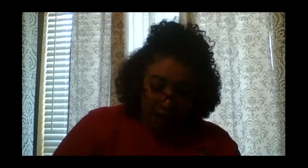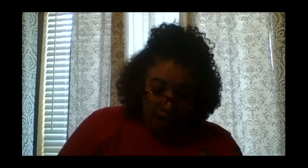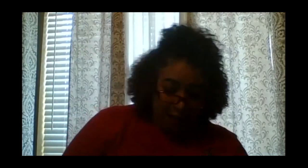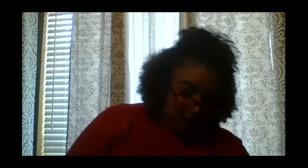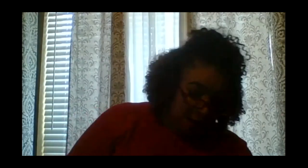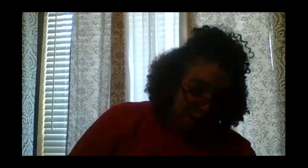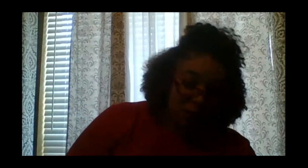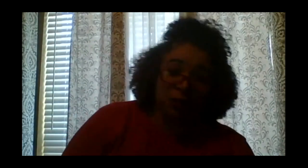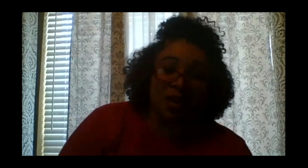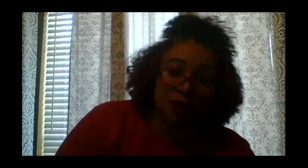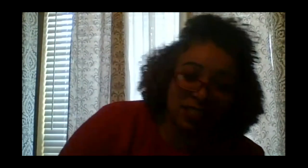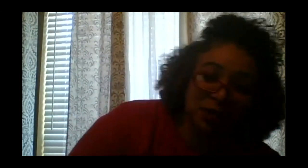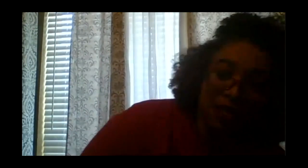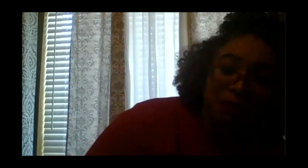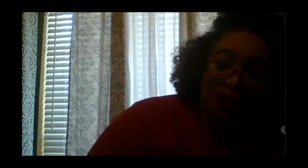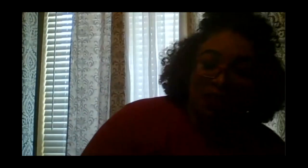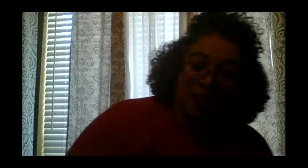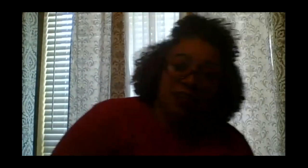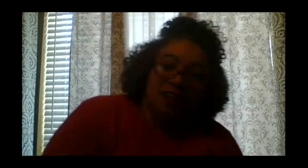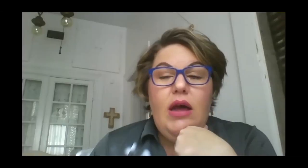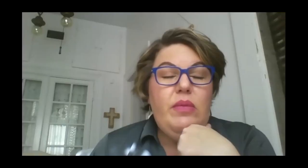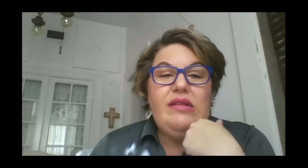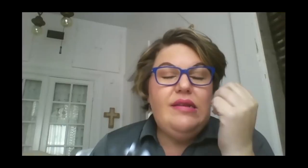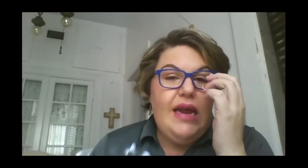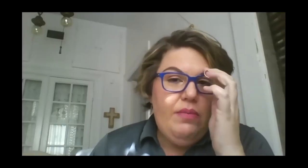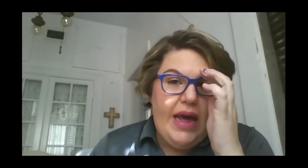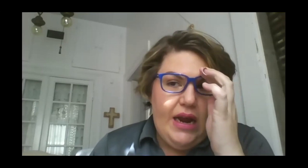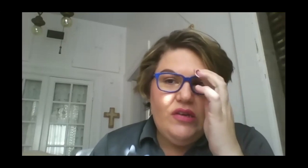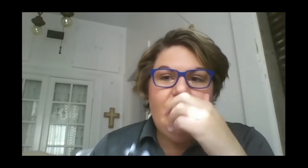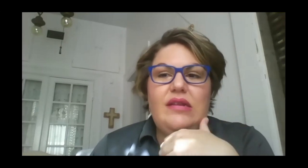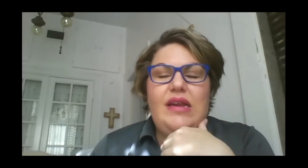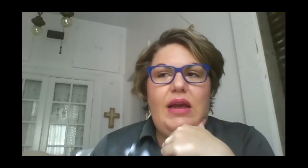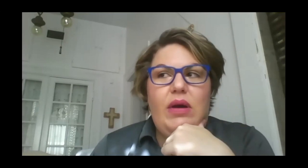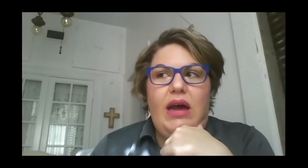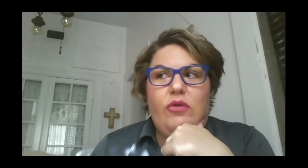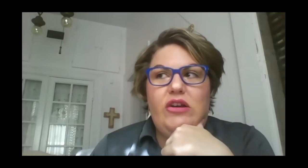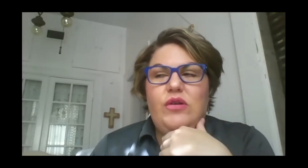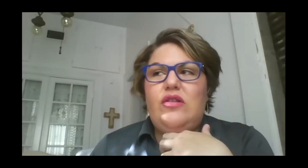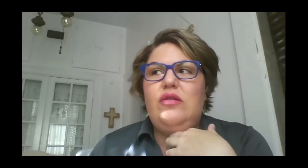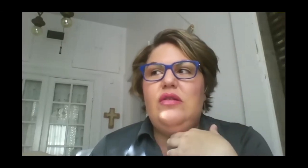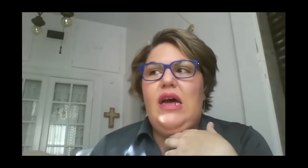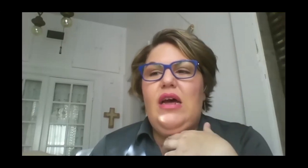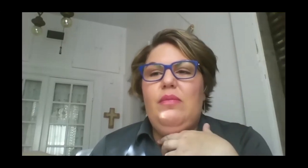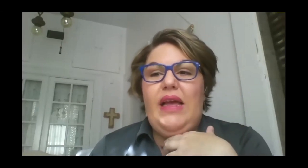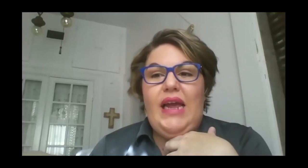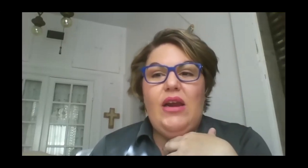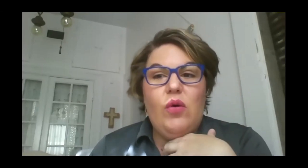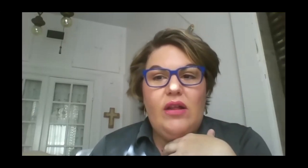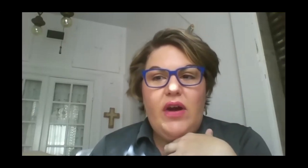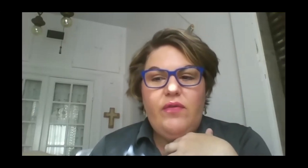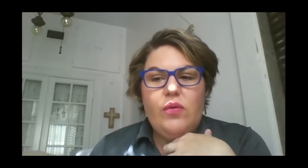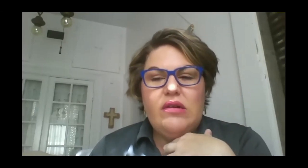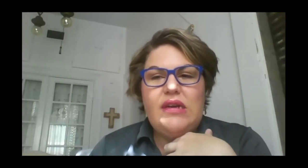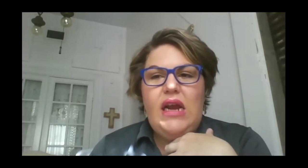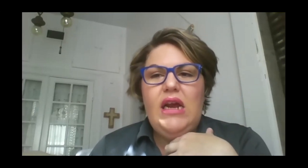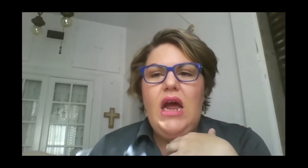actually, I'm not familiar with that process myself. It's the same. That actually is the same. Graduate students, they can